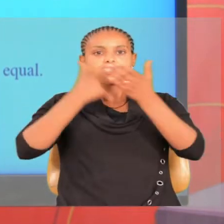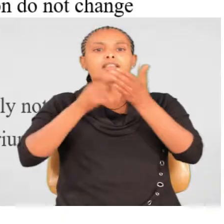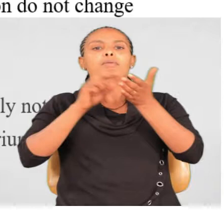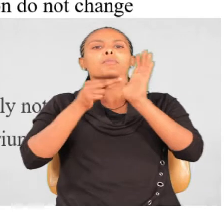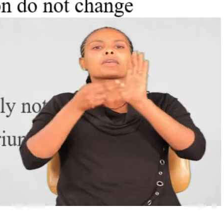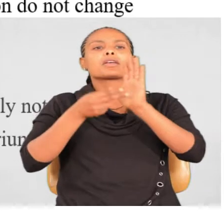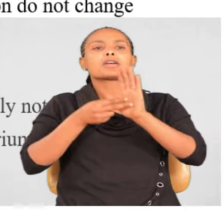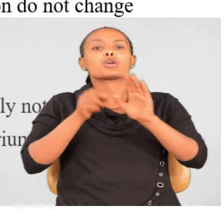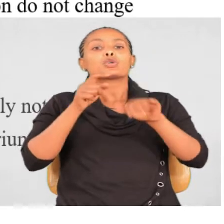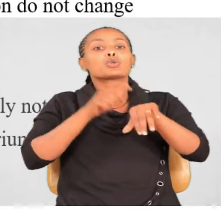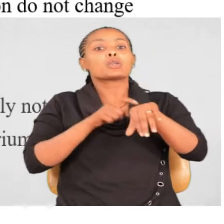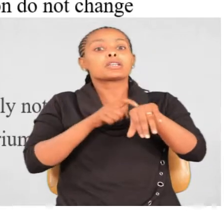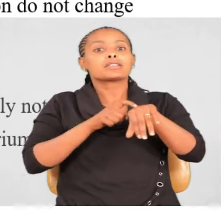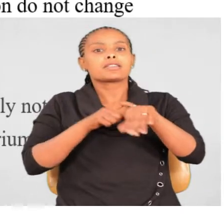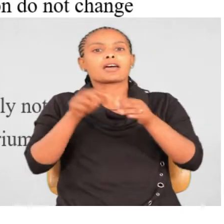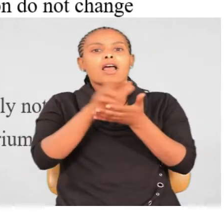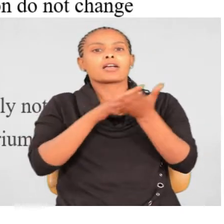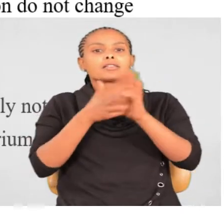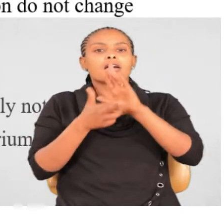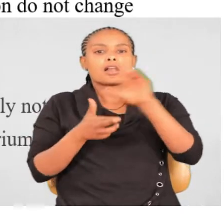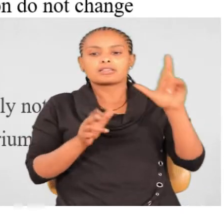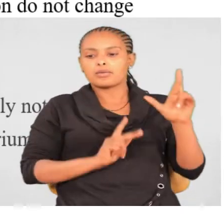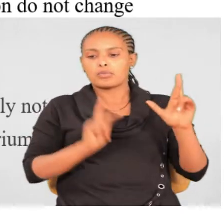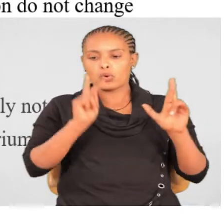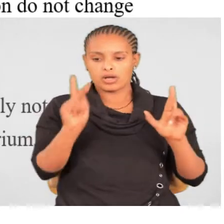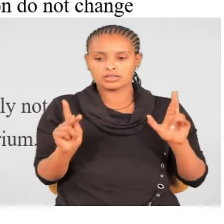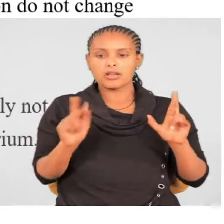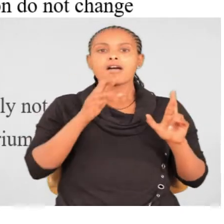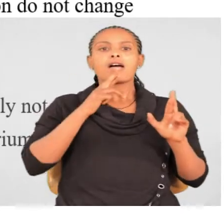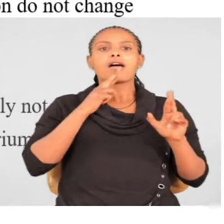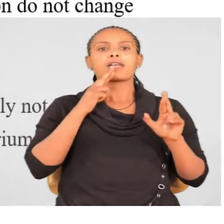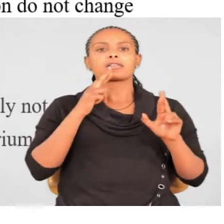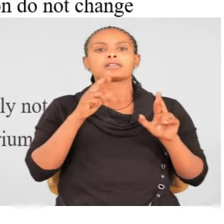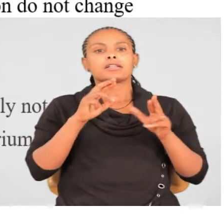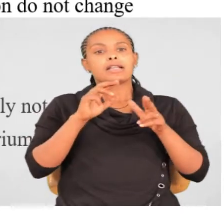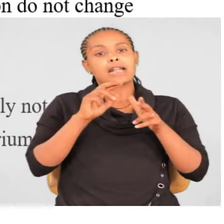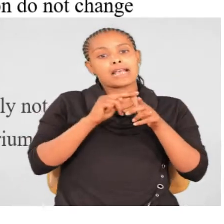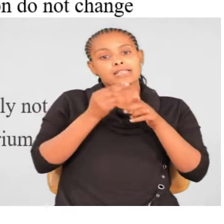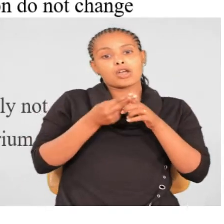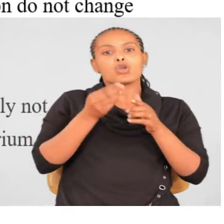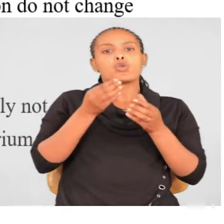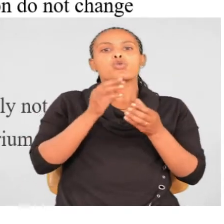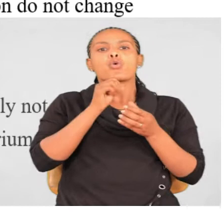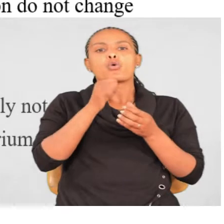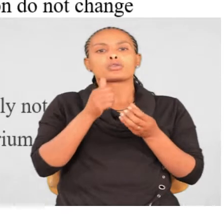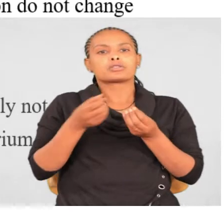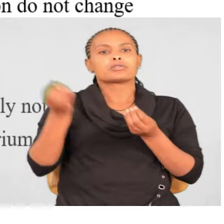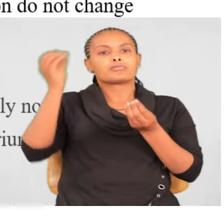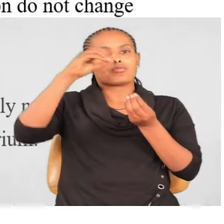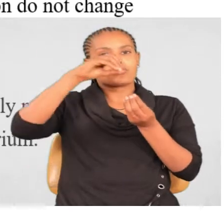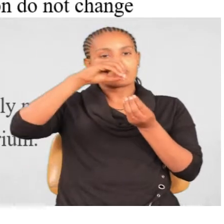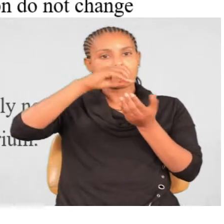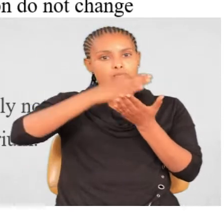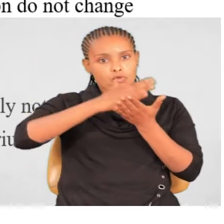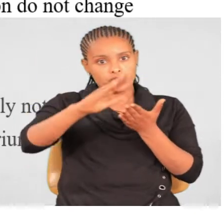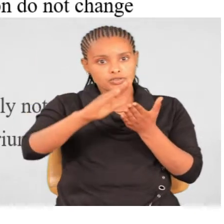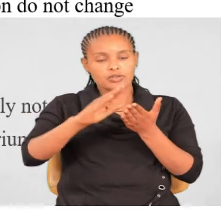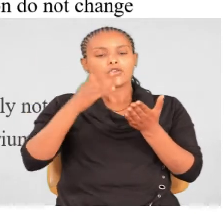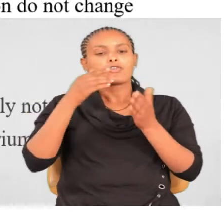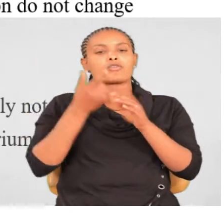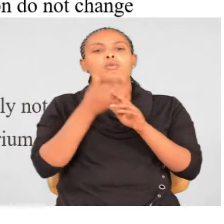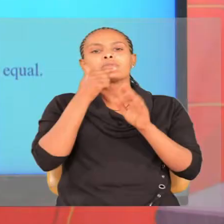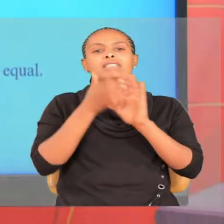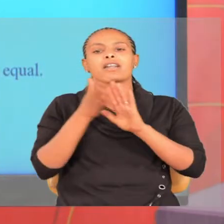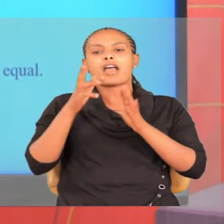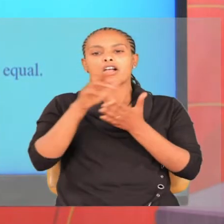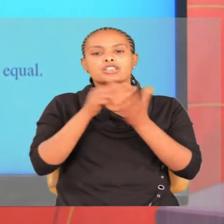means during the reaction, reactants and products are neither added nor removed from the reaction